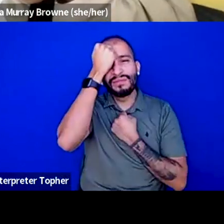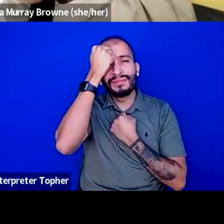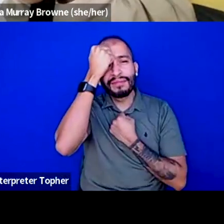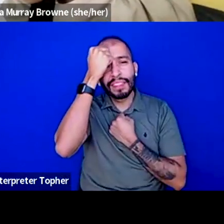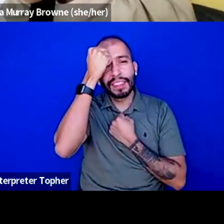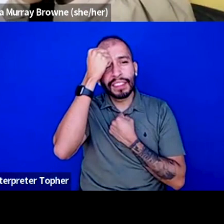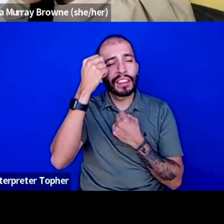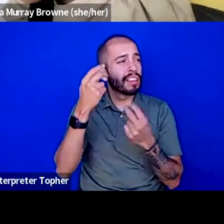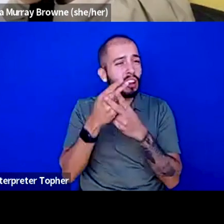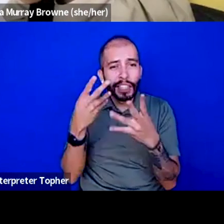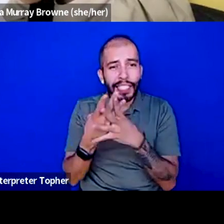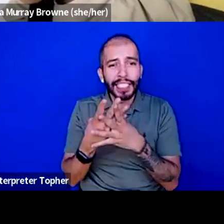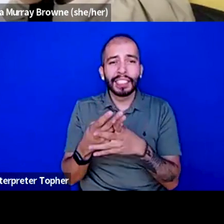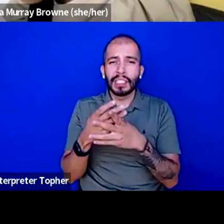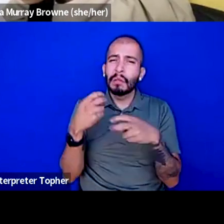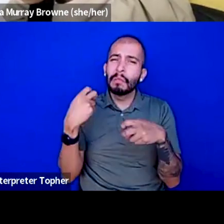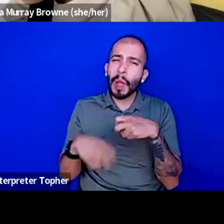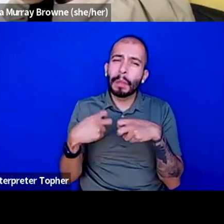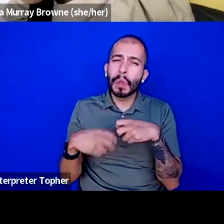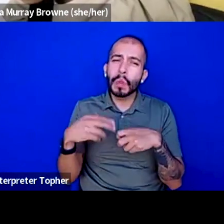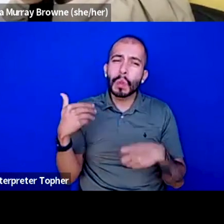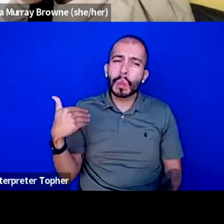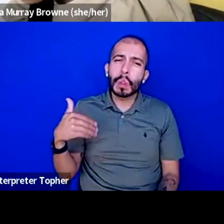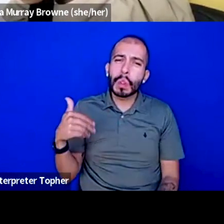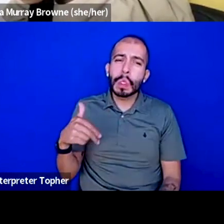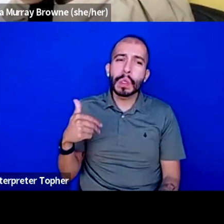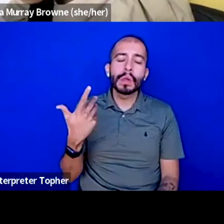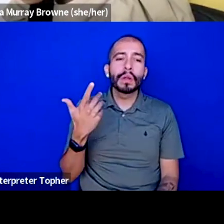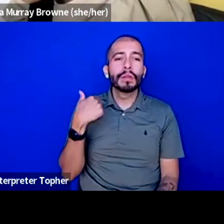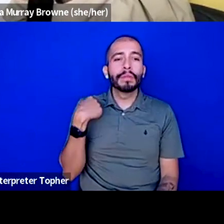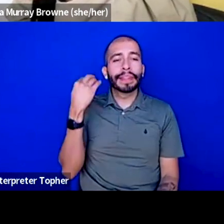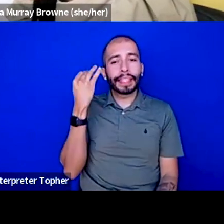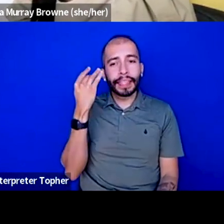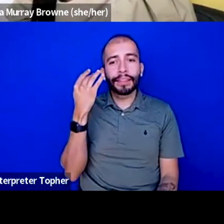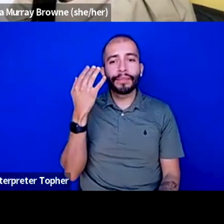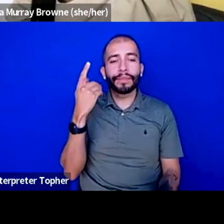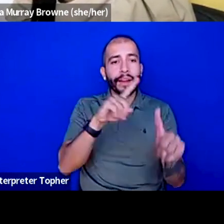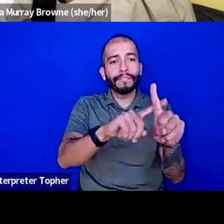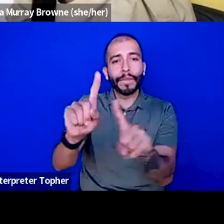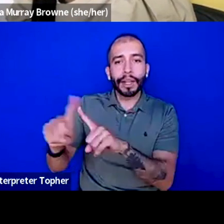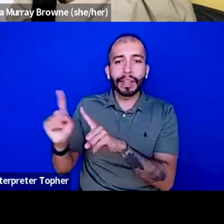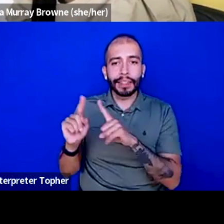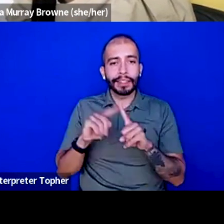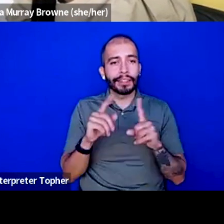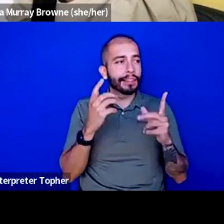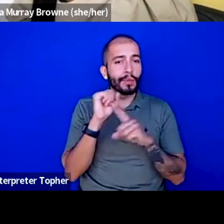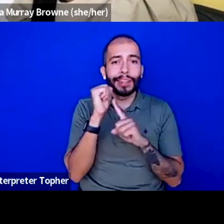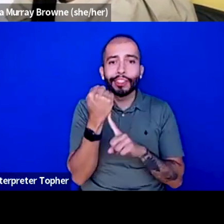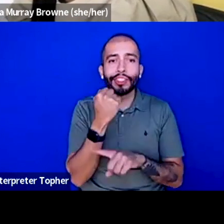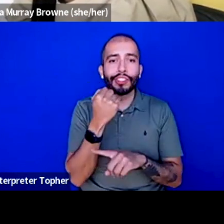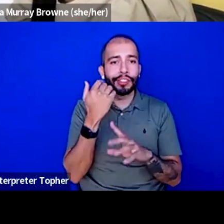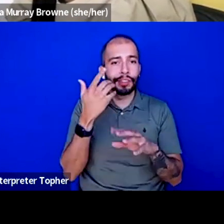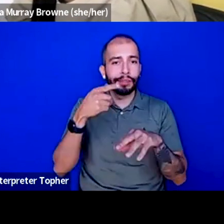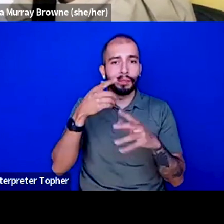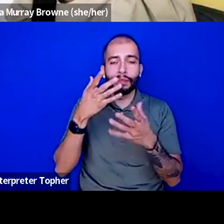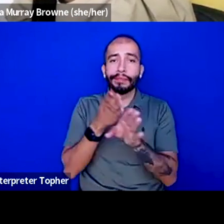around all of the disciplines, the psych disciplines, social work, psychology, occupational health, etc. I can go on,